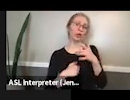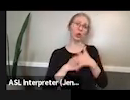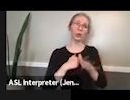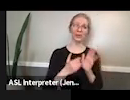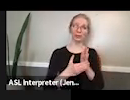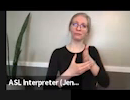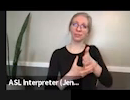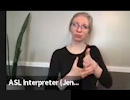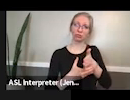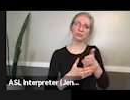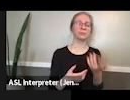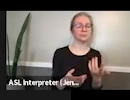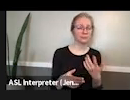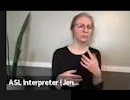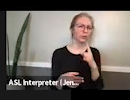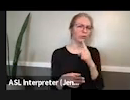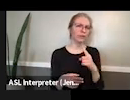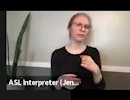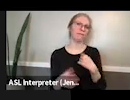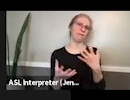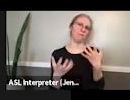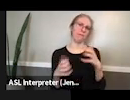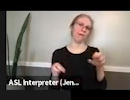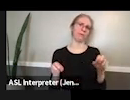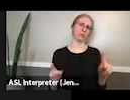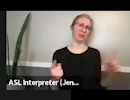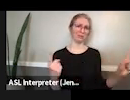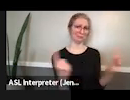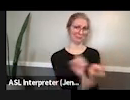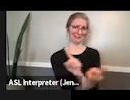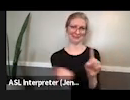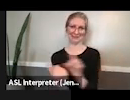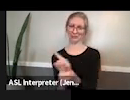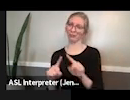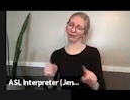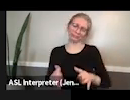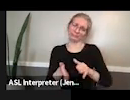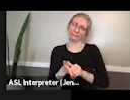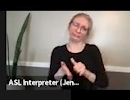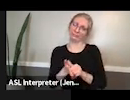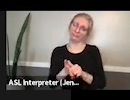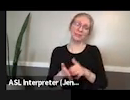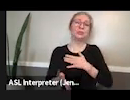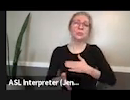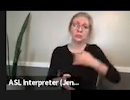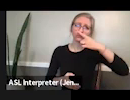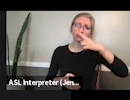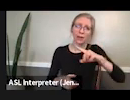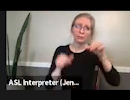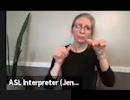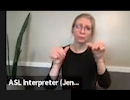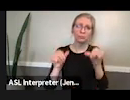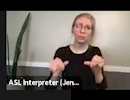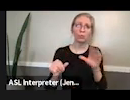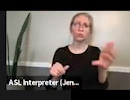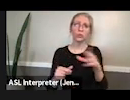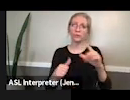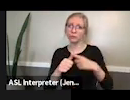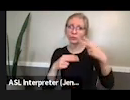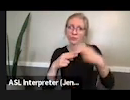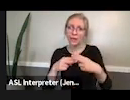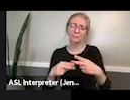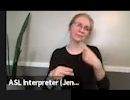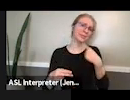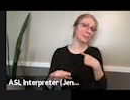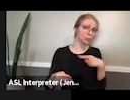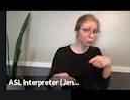but I would love the opportunity to meet all of you. I can't. So if you'd put your first name and say, I'm a PT, or I'm a mom, or I'm